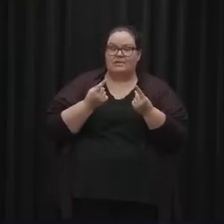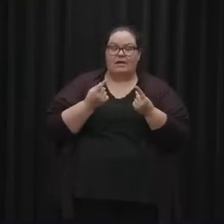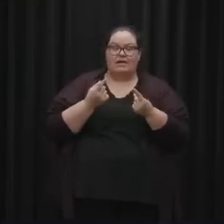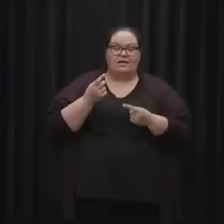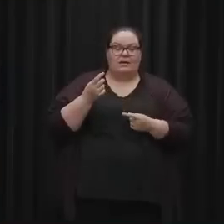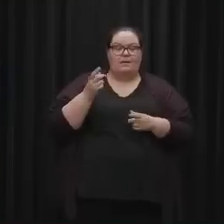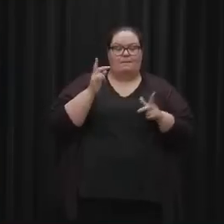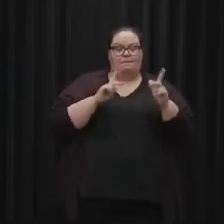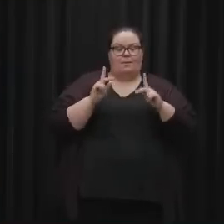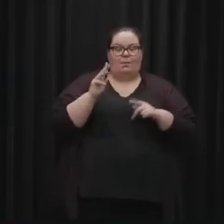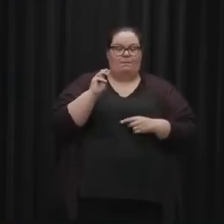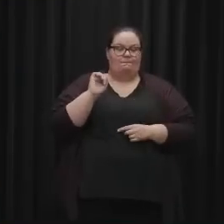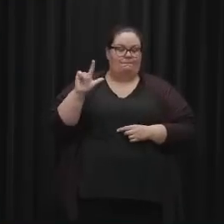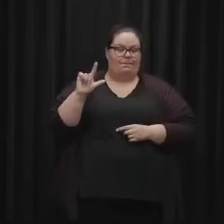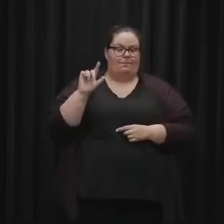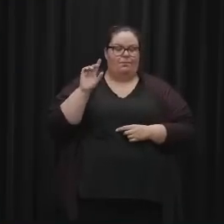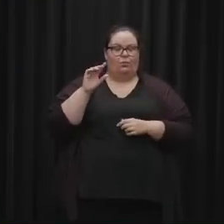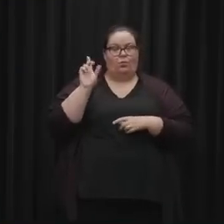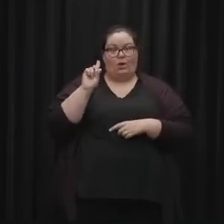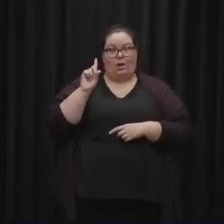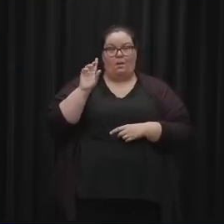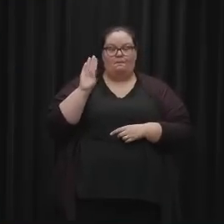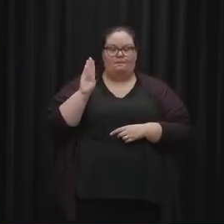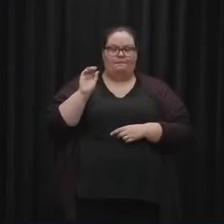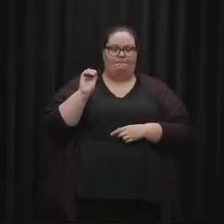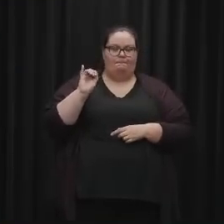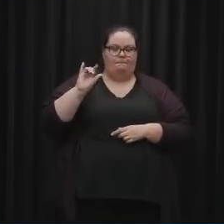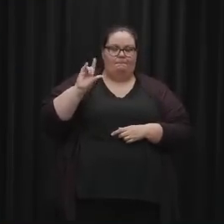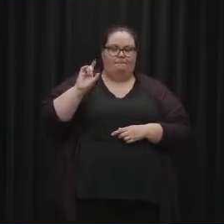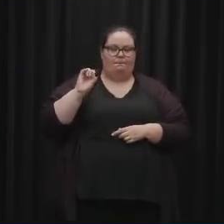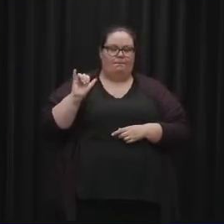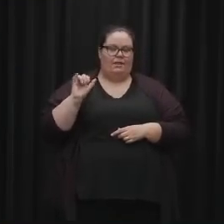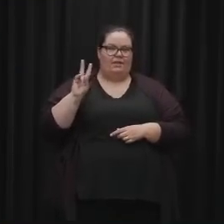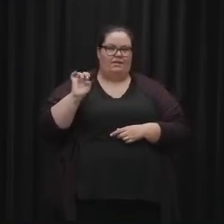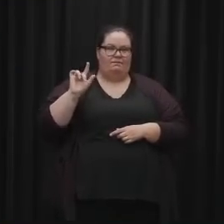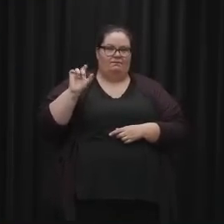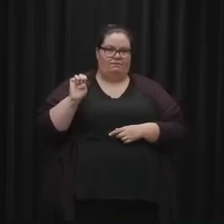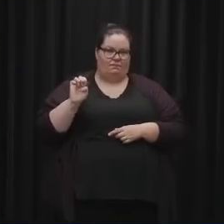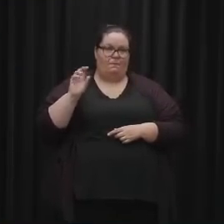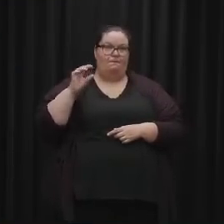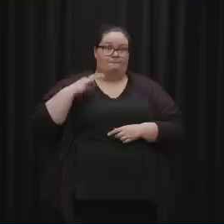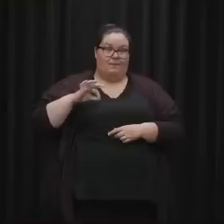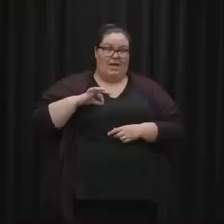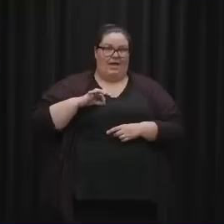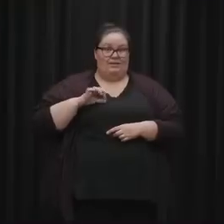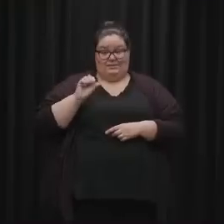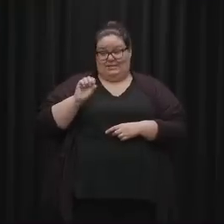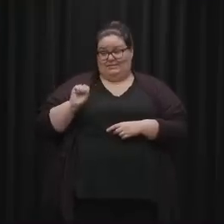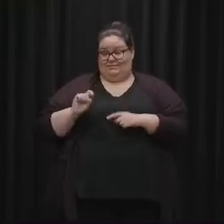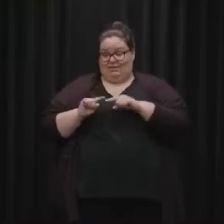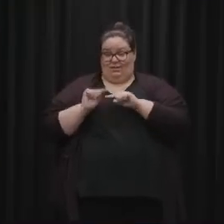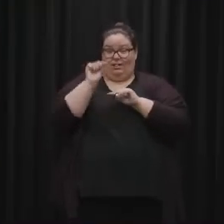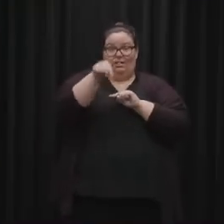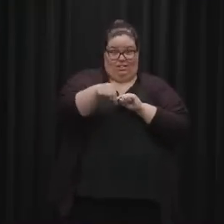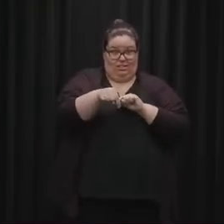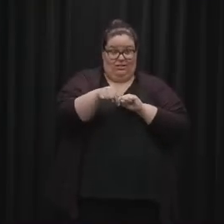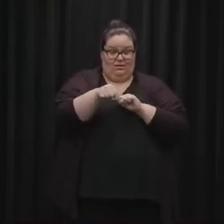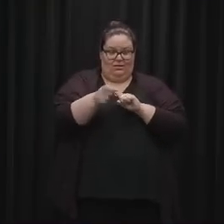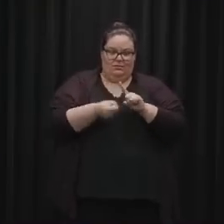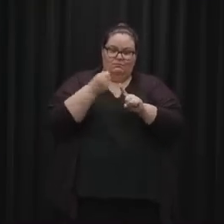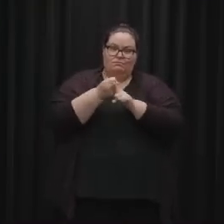mill workers at Woodland Pulp in Baileyville, Maine, just across the St. Stephen border, have tested positive for